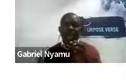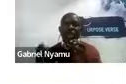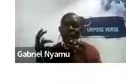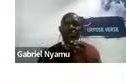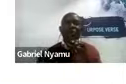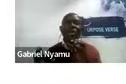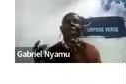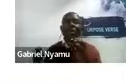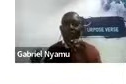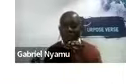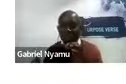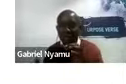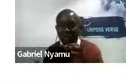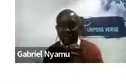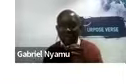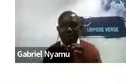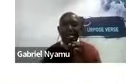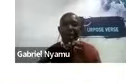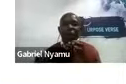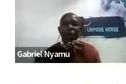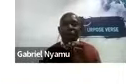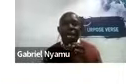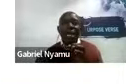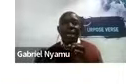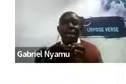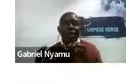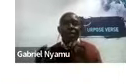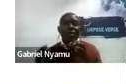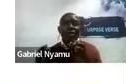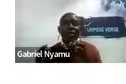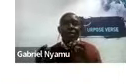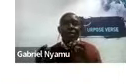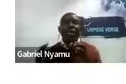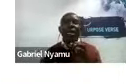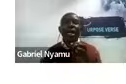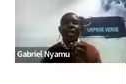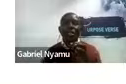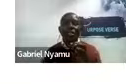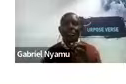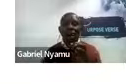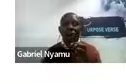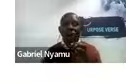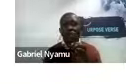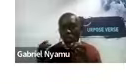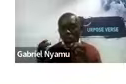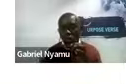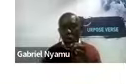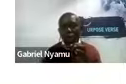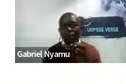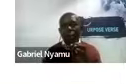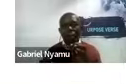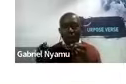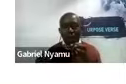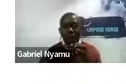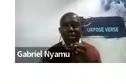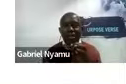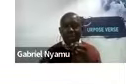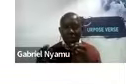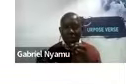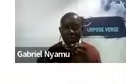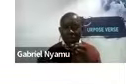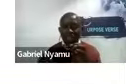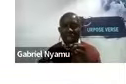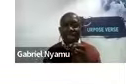purpose? You have to start with convictions. We only able to tell that you have strong